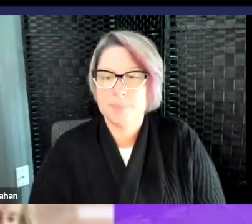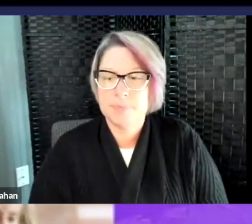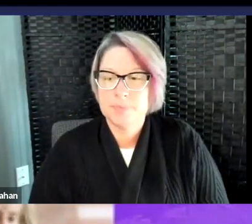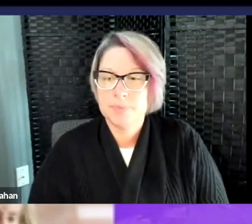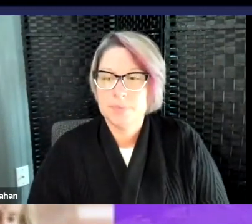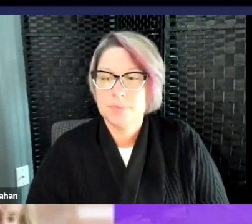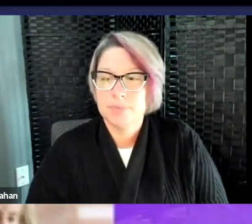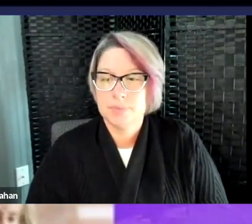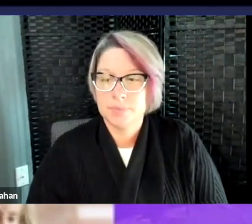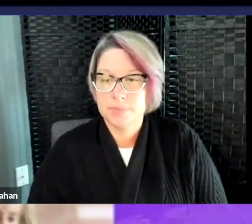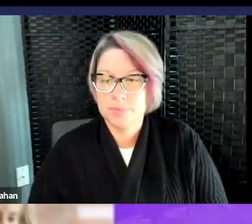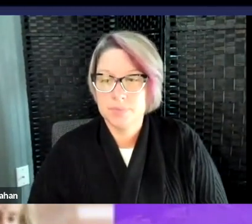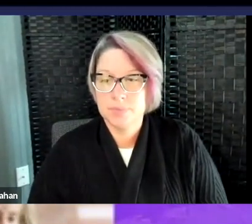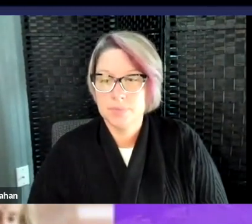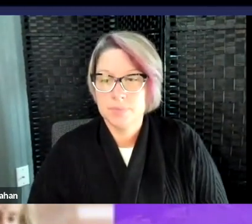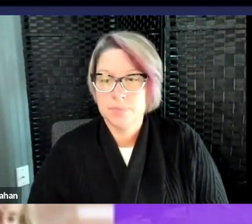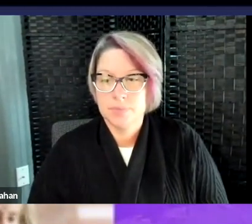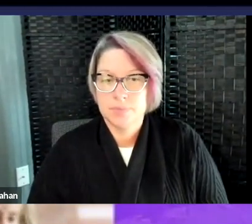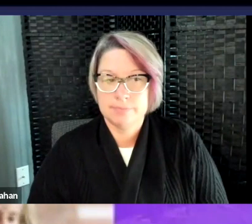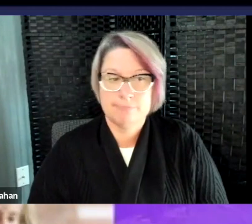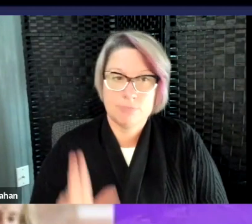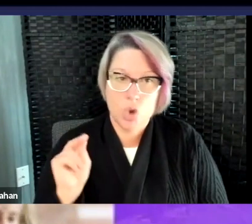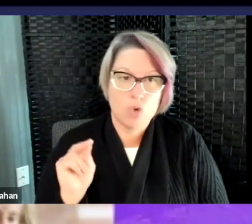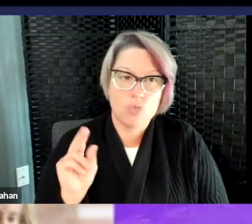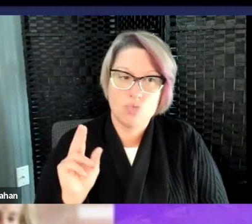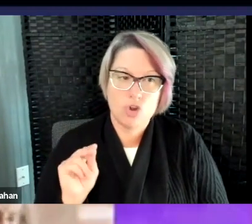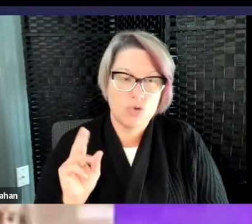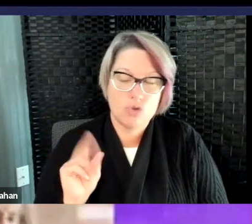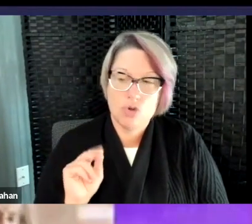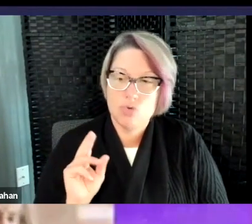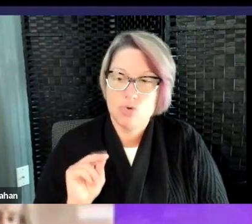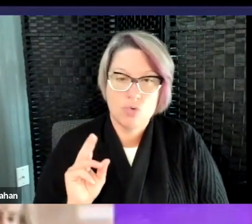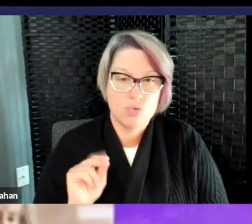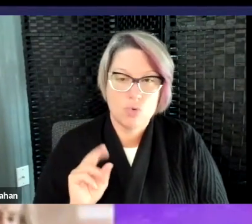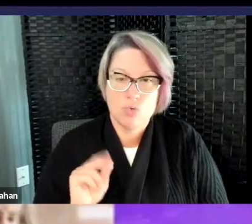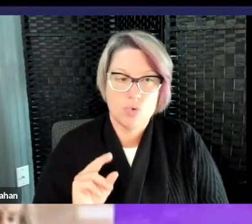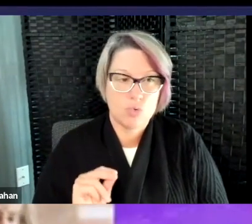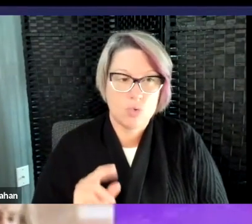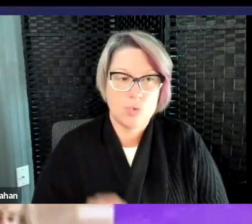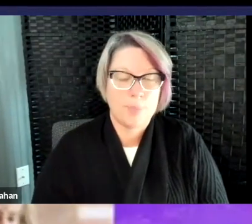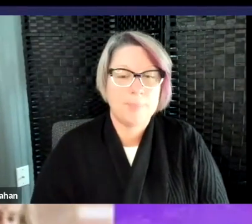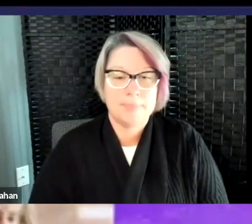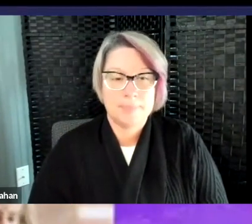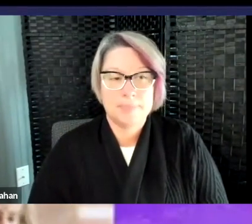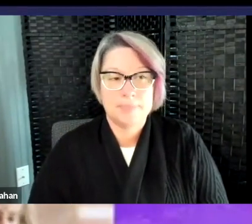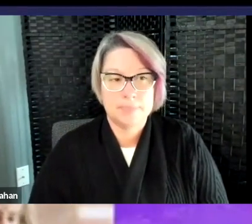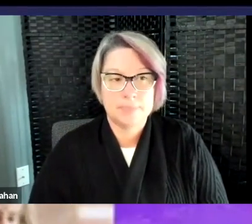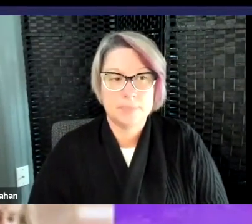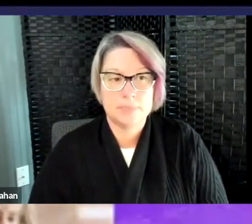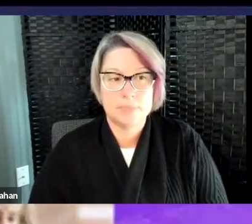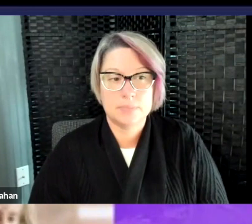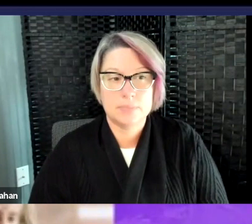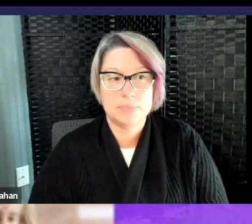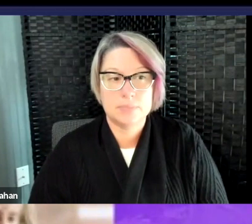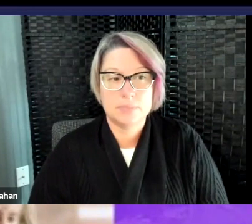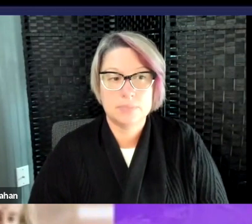What do we think? What do we think? No, Declan's no. Kara, Caleb, everyone's no. Everyone's no. Yeah,